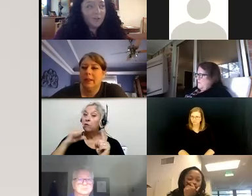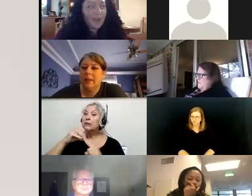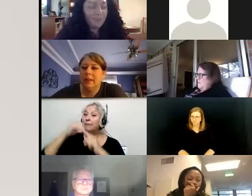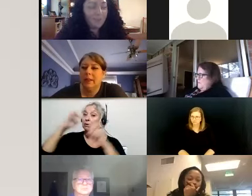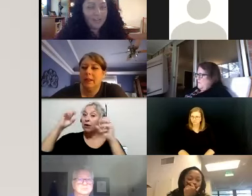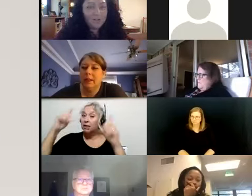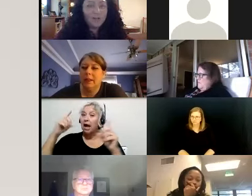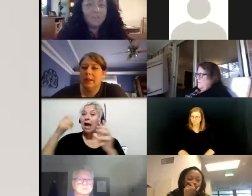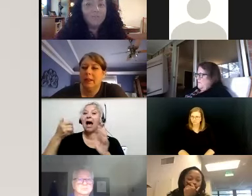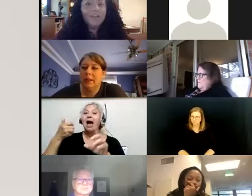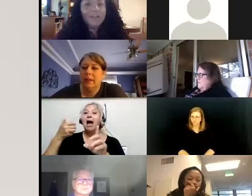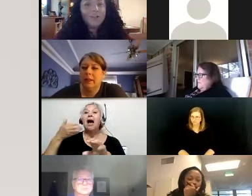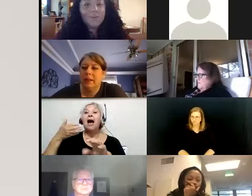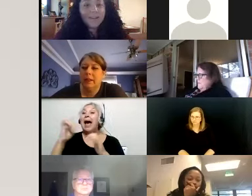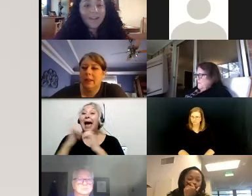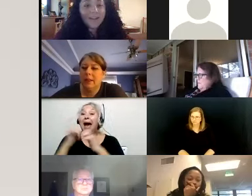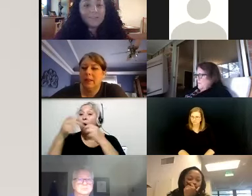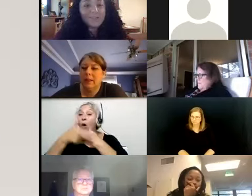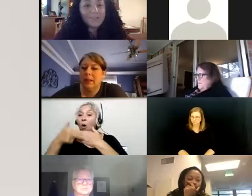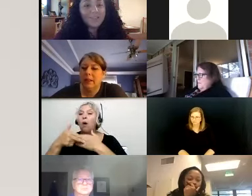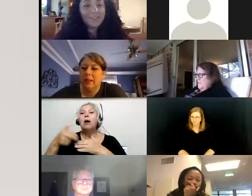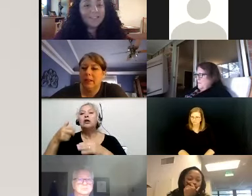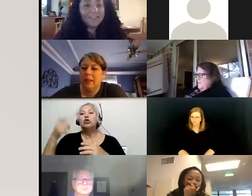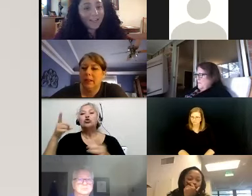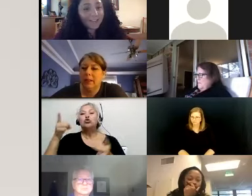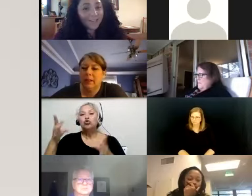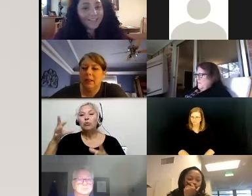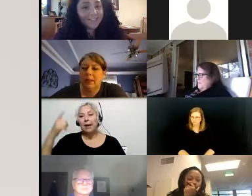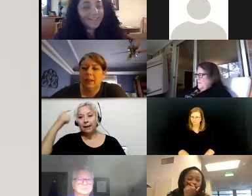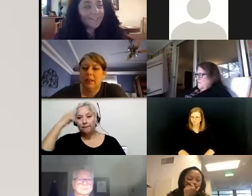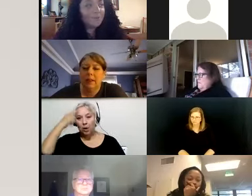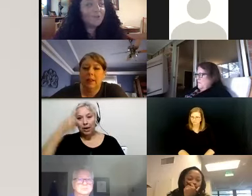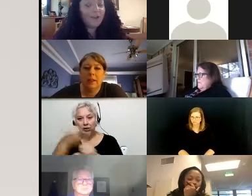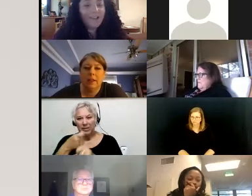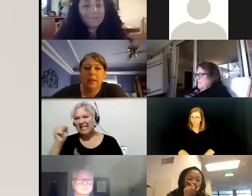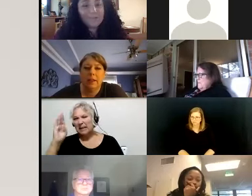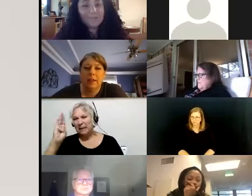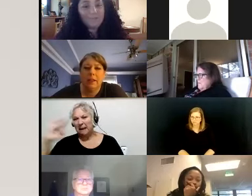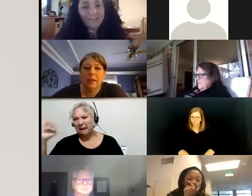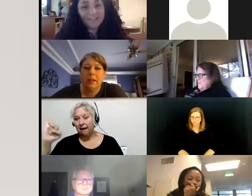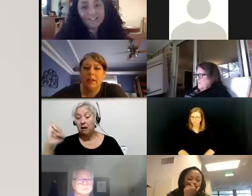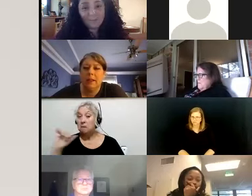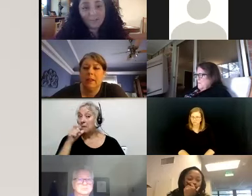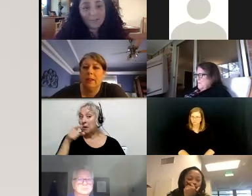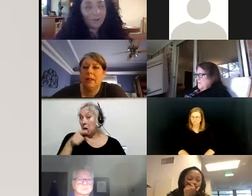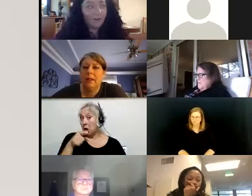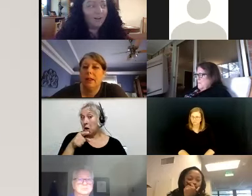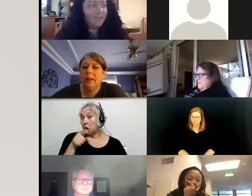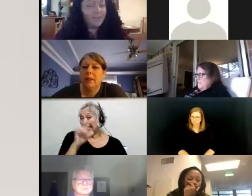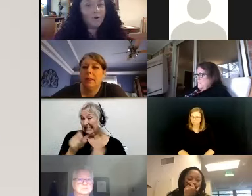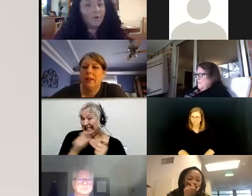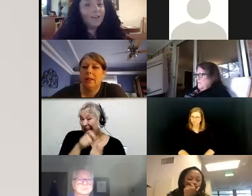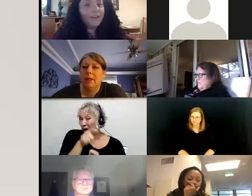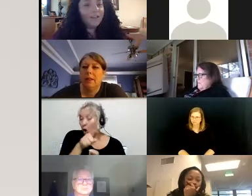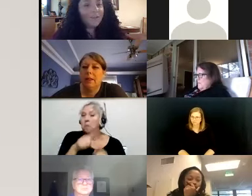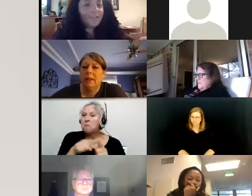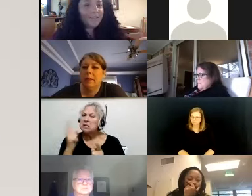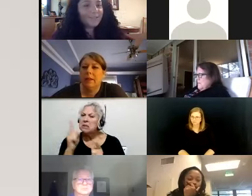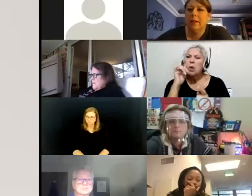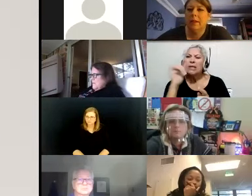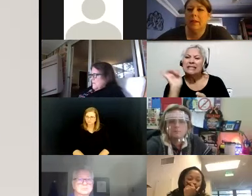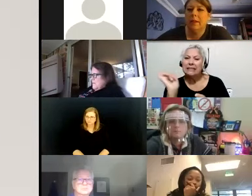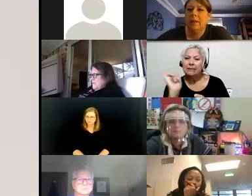of traumatic brain injury. You may not have a student that's exactly like Selena, but you might have a student that is similar to her. And so let me